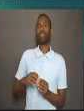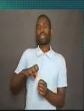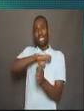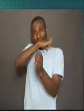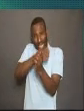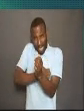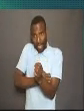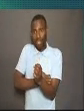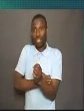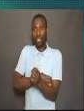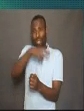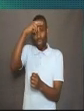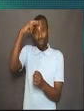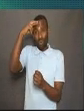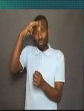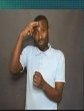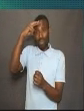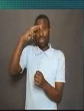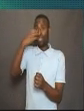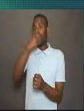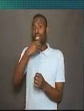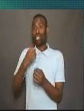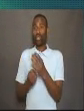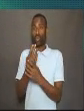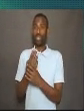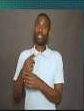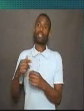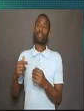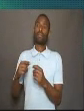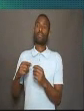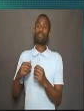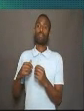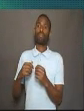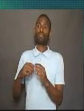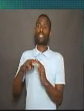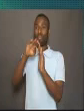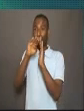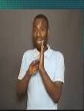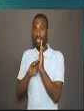heat source minus energy to the cold sink.